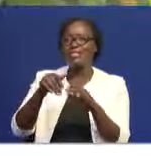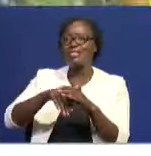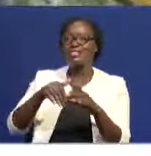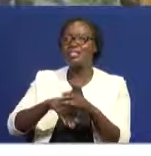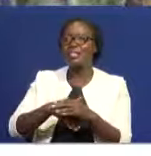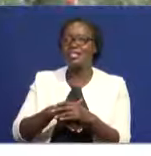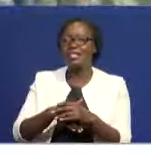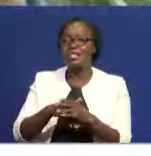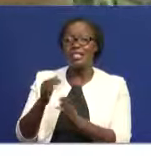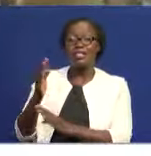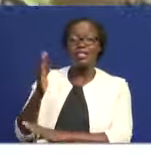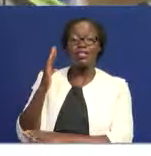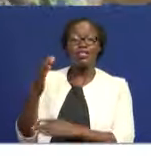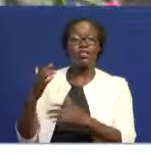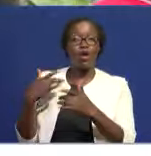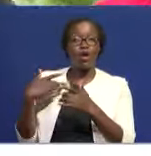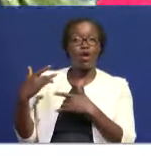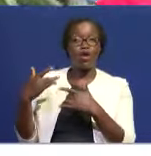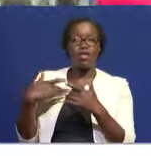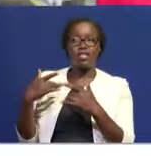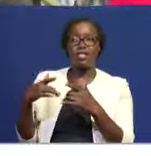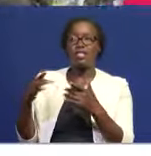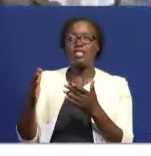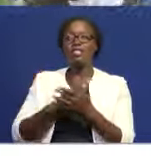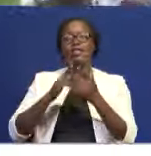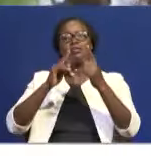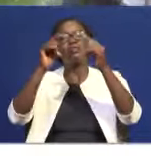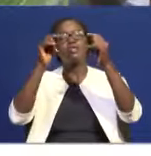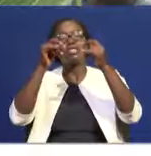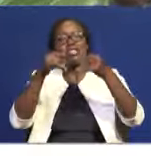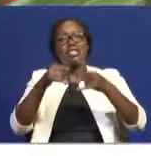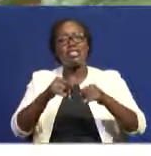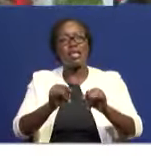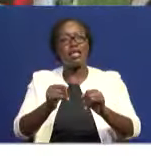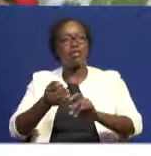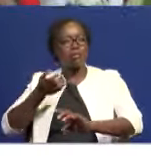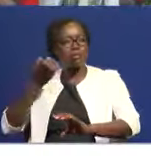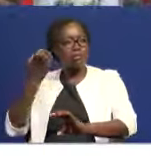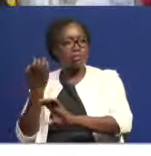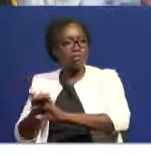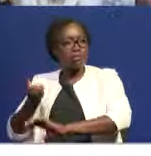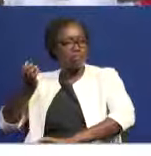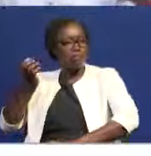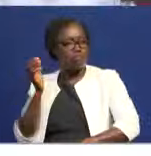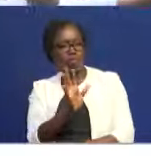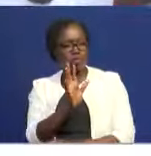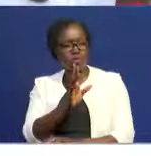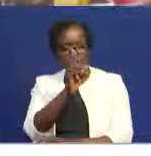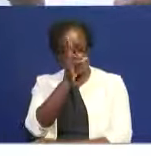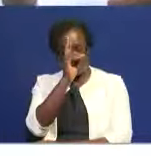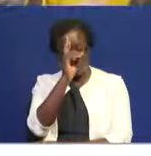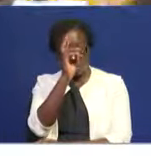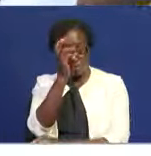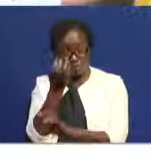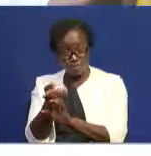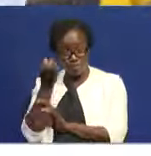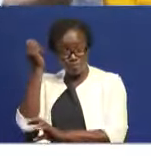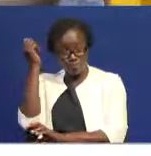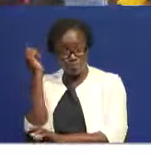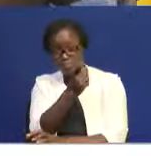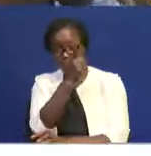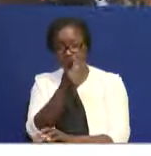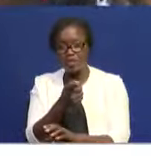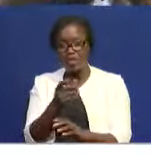slum area due to security concerns. You can see even some of the protesters are trying to pelt stones at the police officers. Some of the residents here are trying